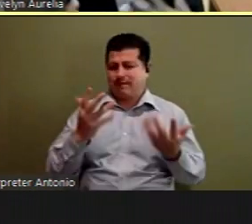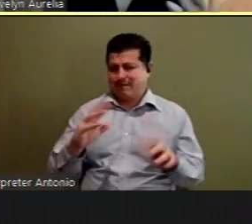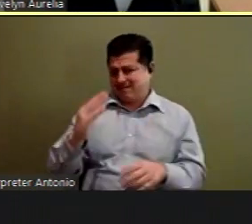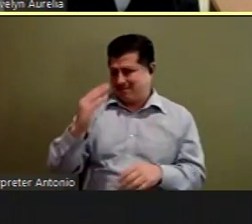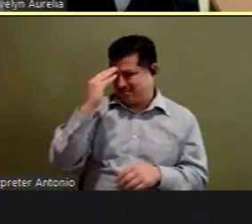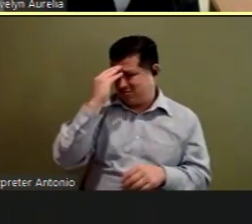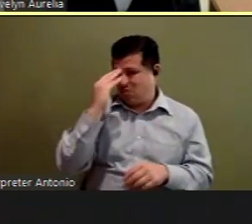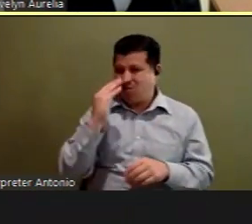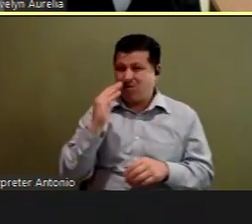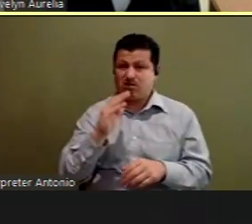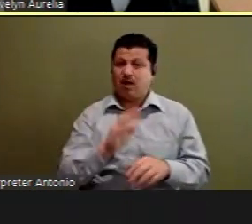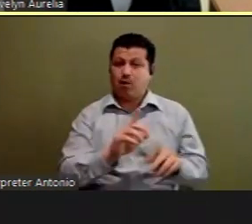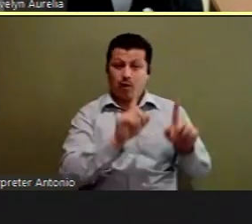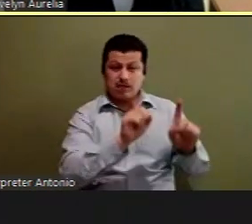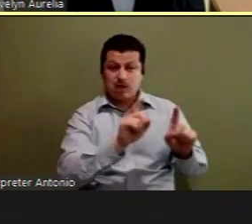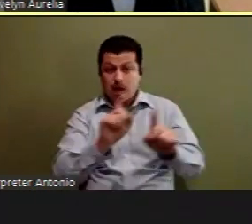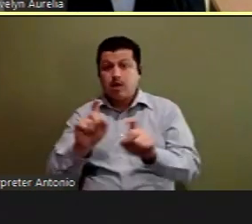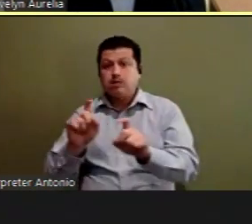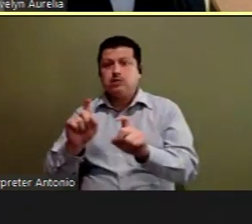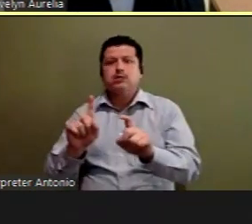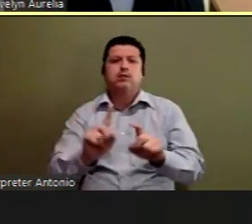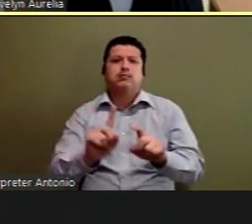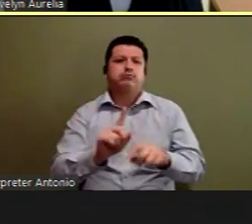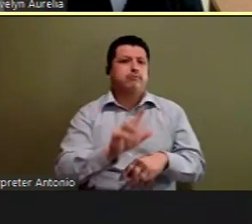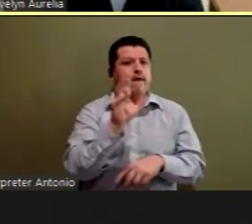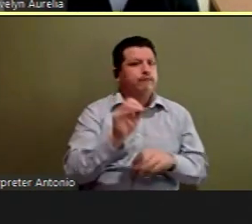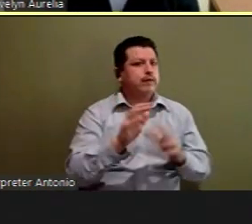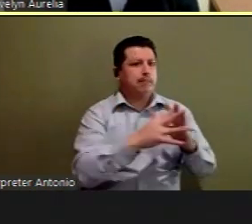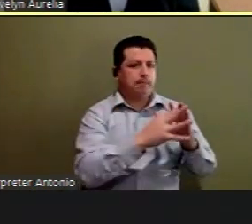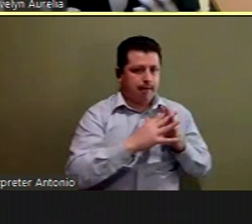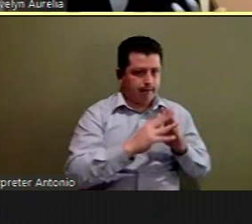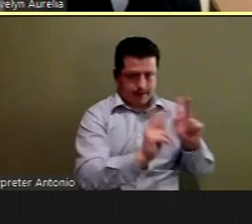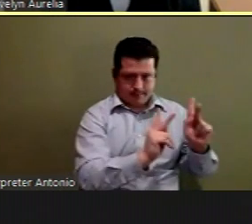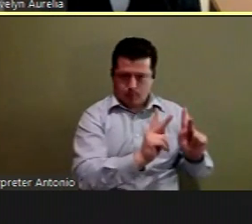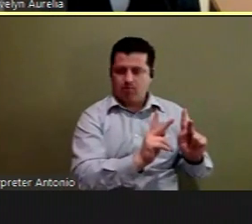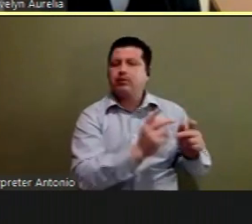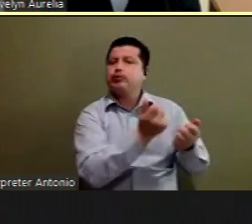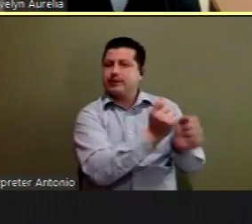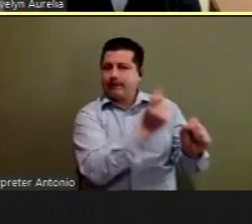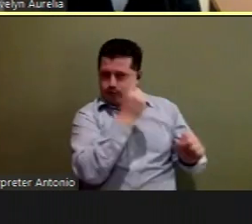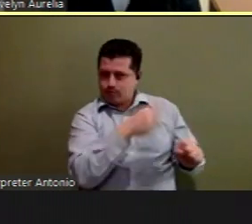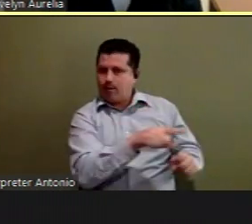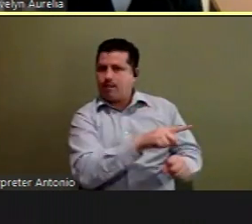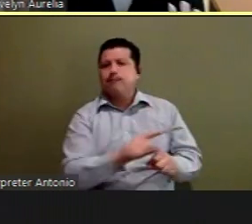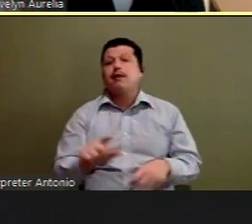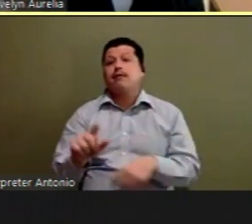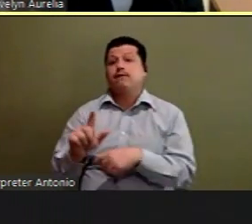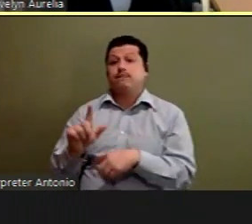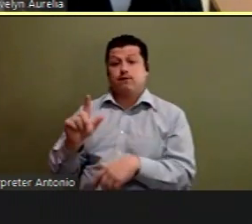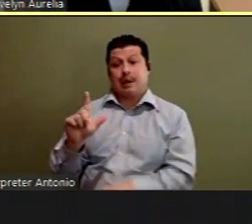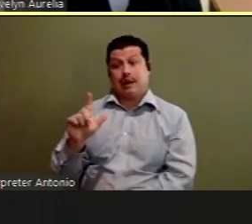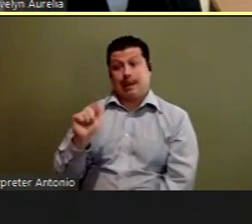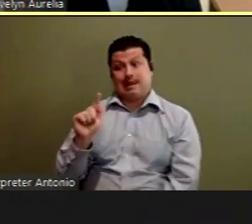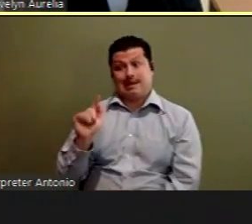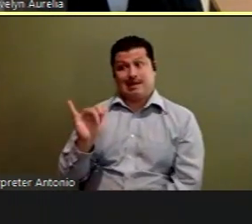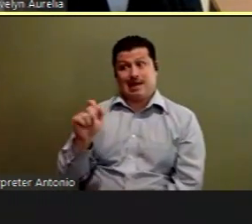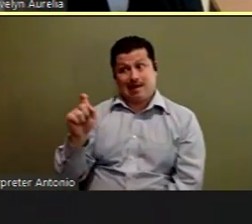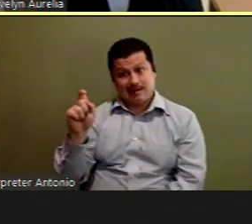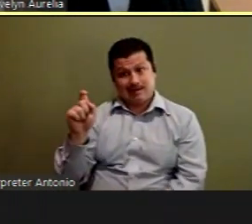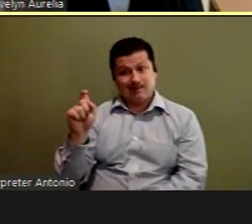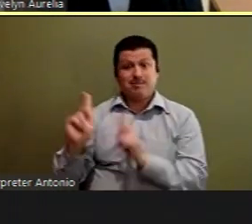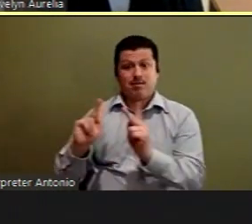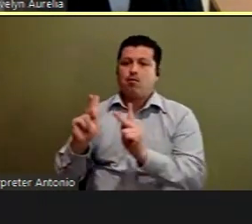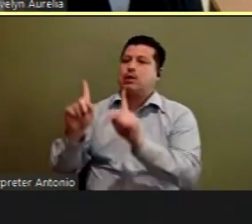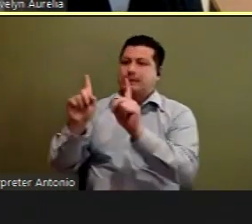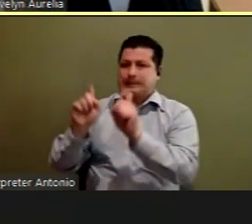they were tested out on African Americans and it was proven to be safe for them. Same thing for the Latina community. They make up about 27%